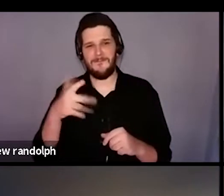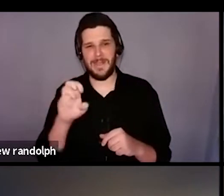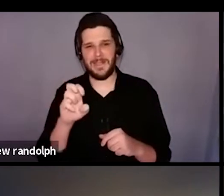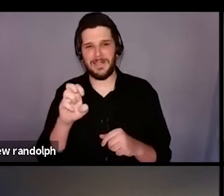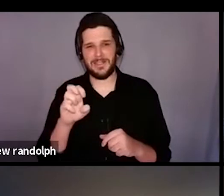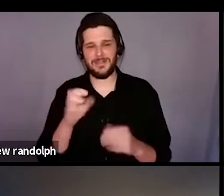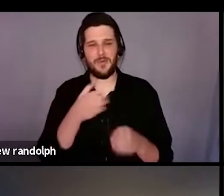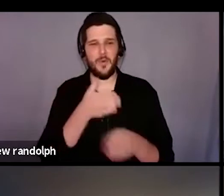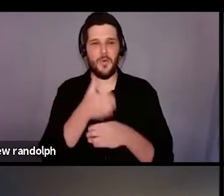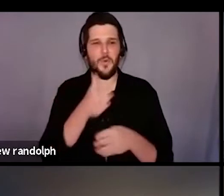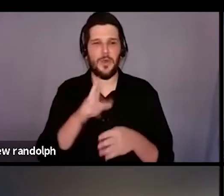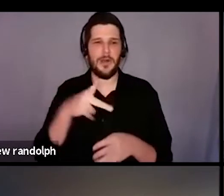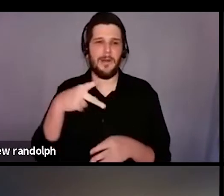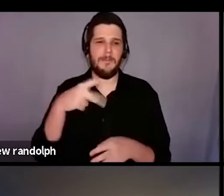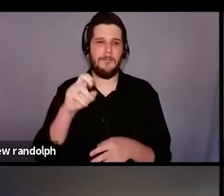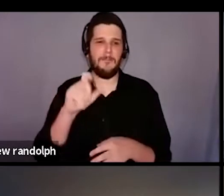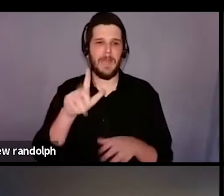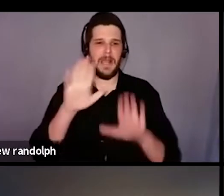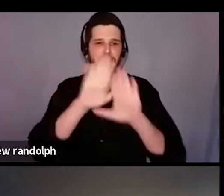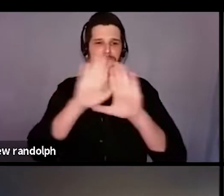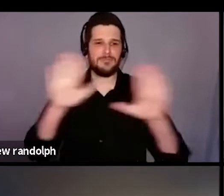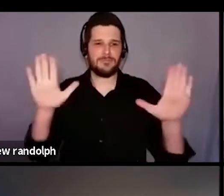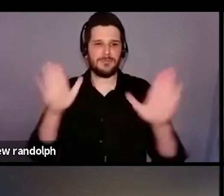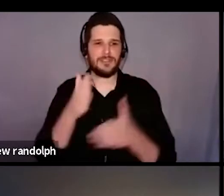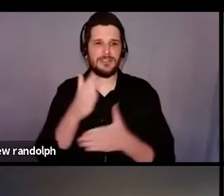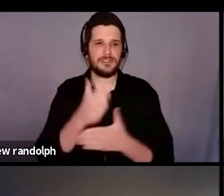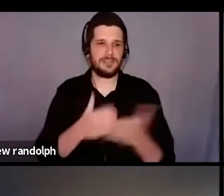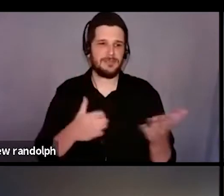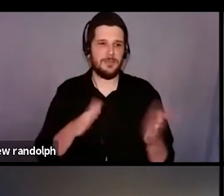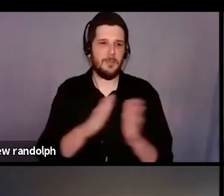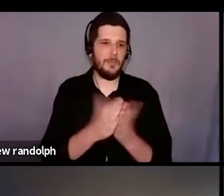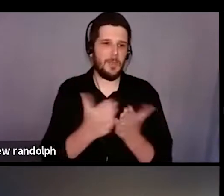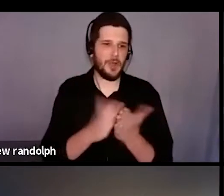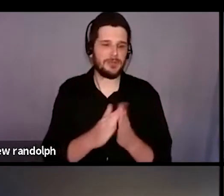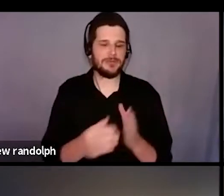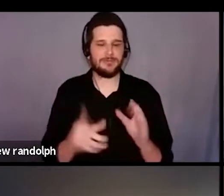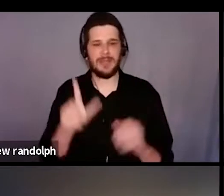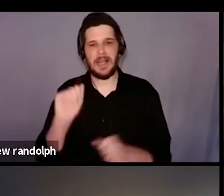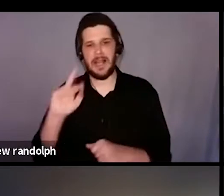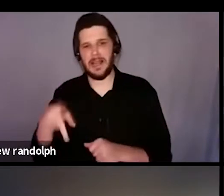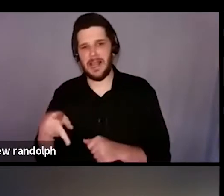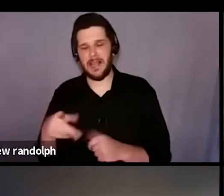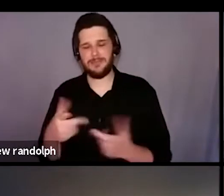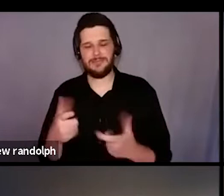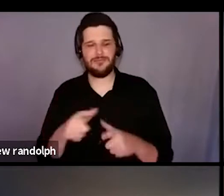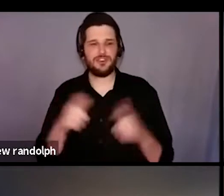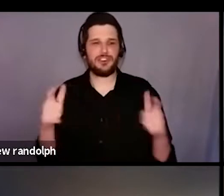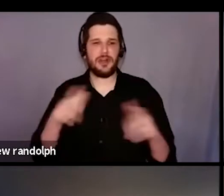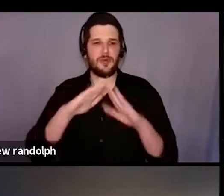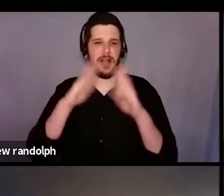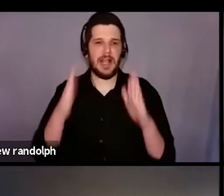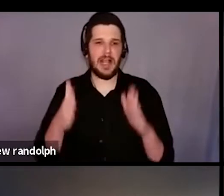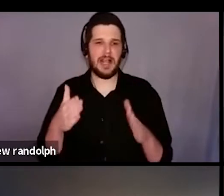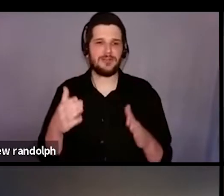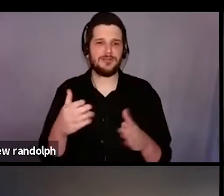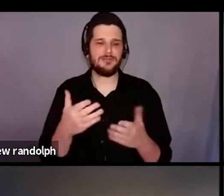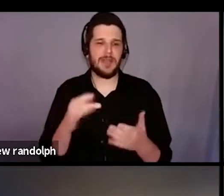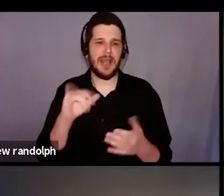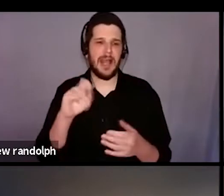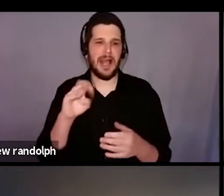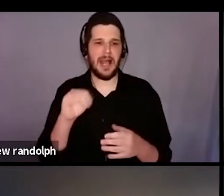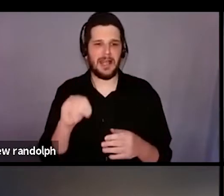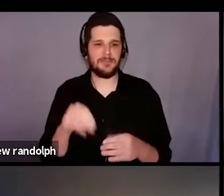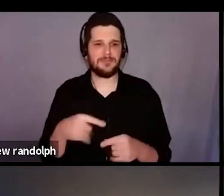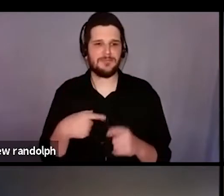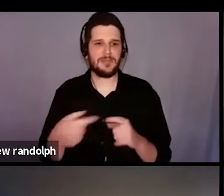wood paneling, some books, some lamps, general household items, and I'm coming to you from